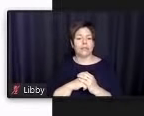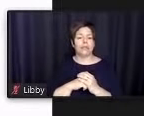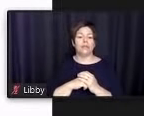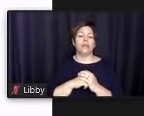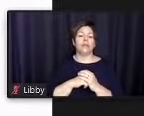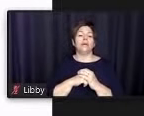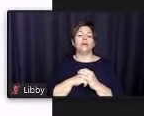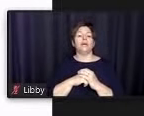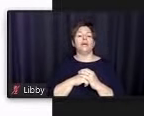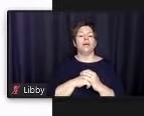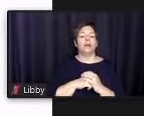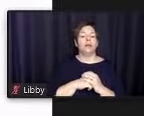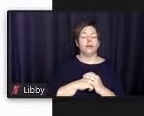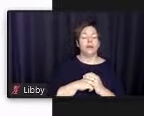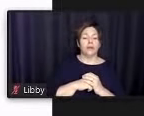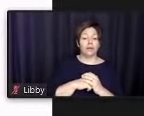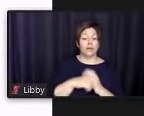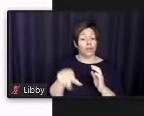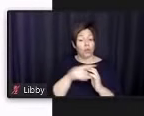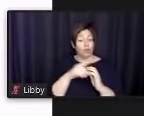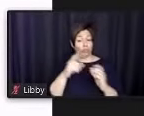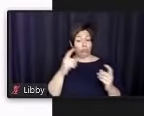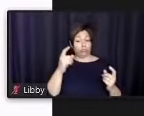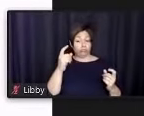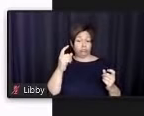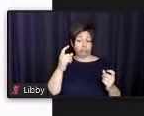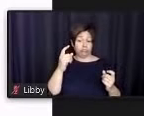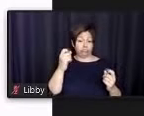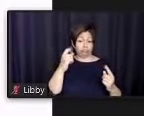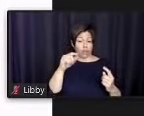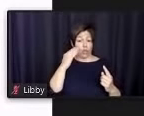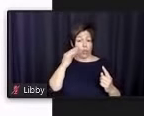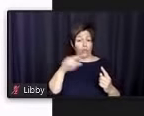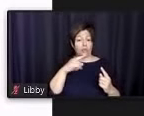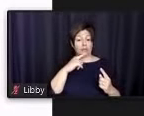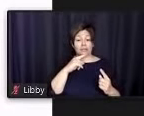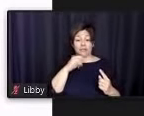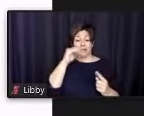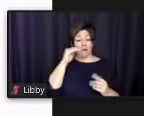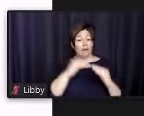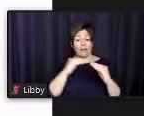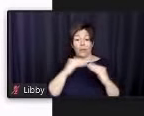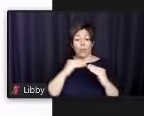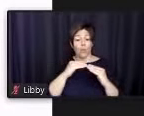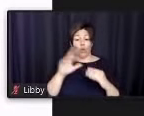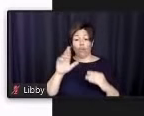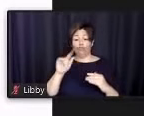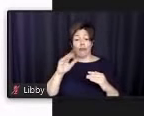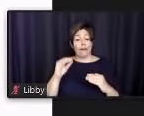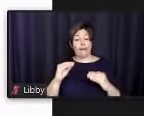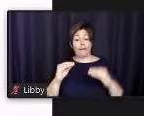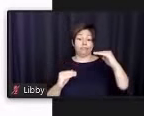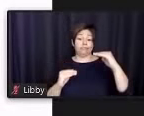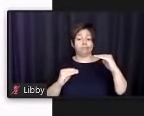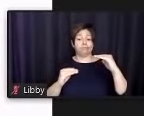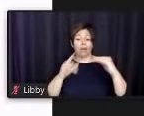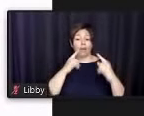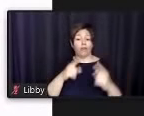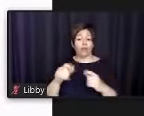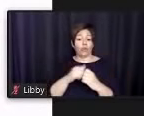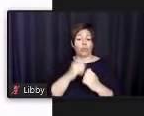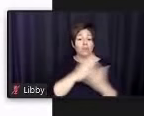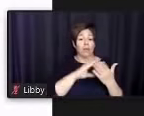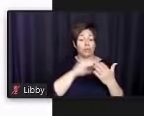is there's been, as you understand, right, disproportionate rate. There's a disproportionate rate of occurrence of some students from